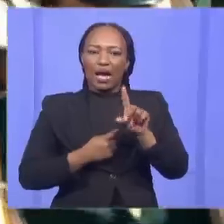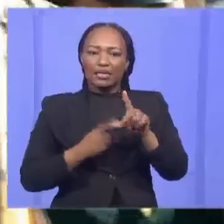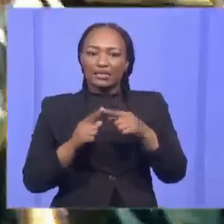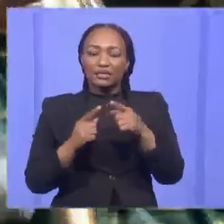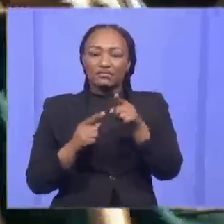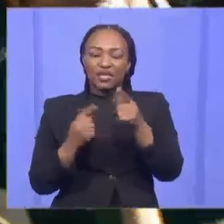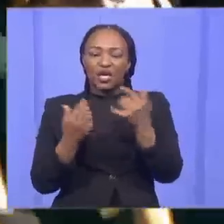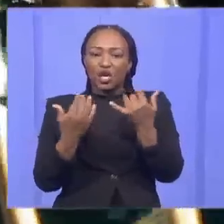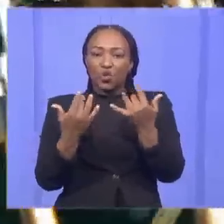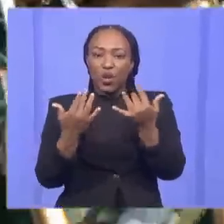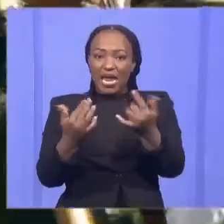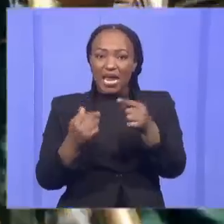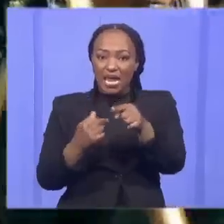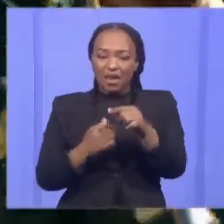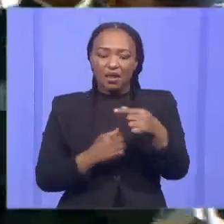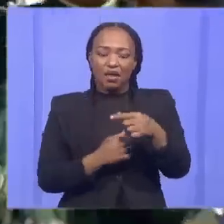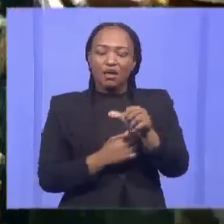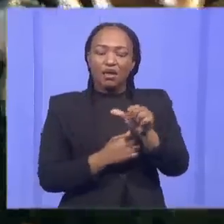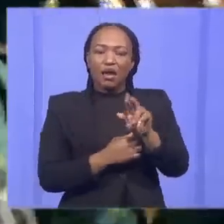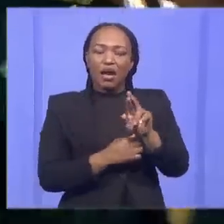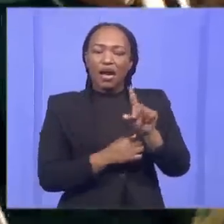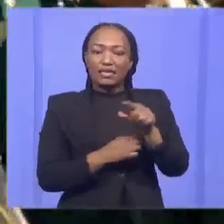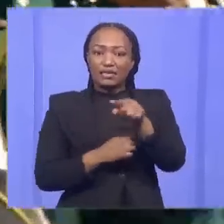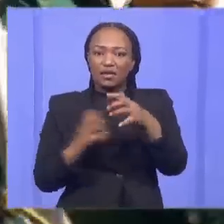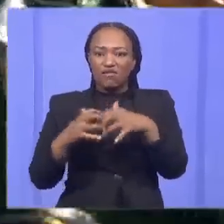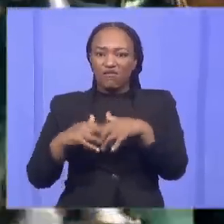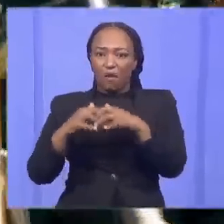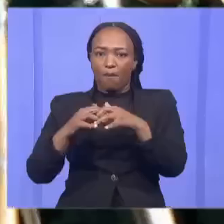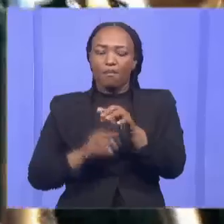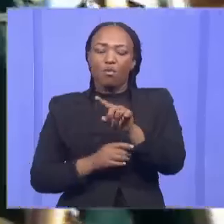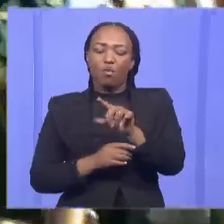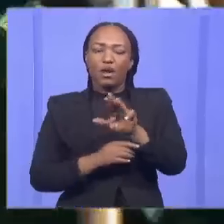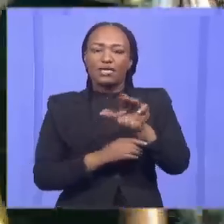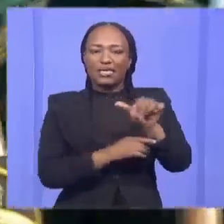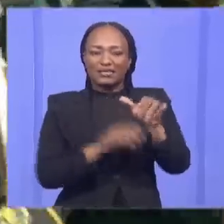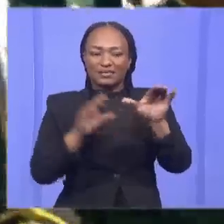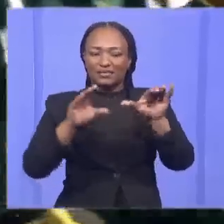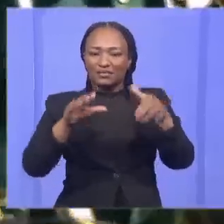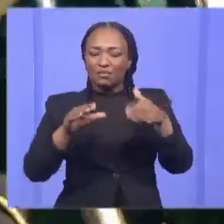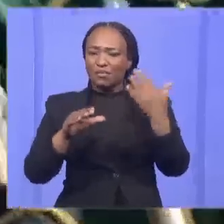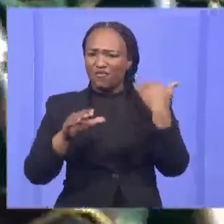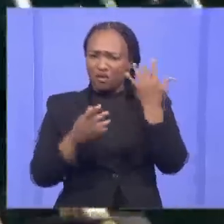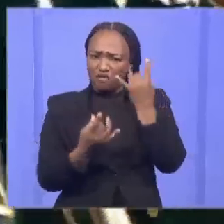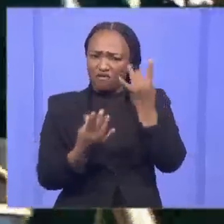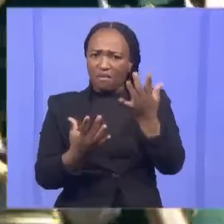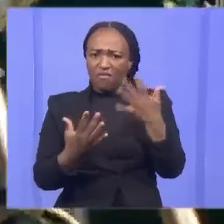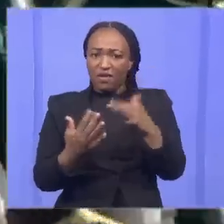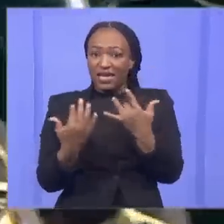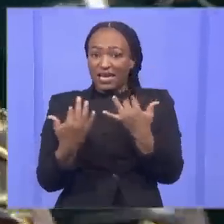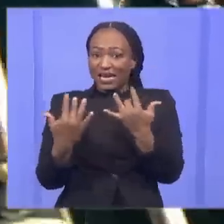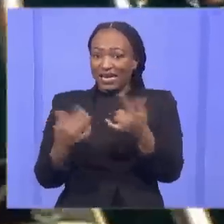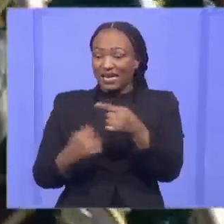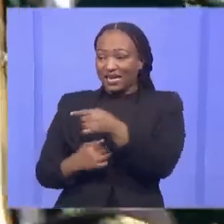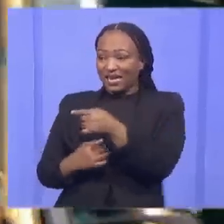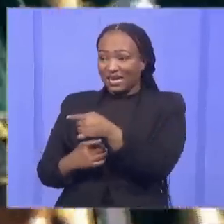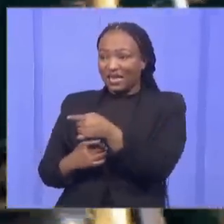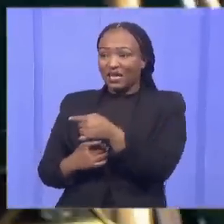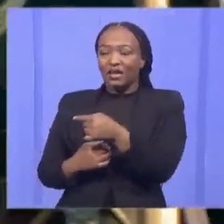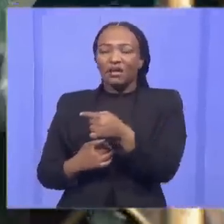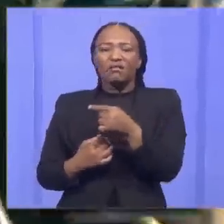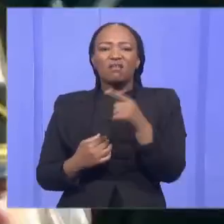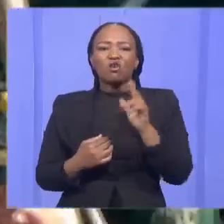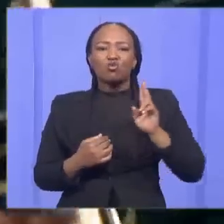Now, this guard was formed in 1996, as I indicated earlier on. Interestingly, this uniform was also